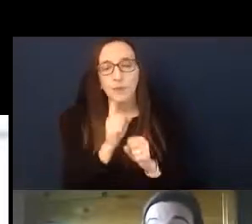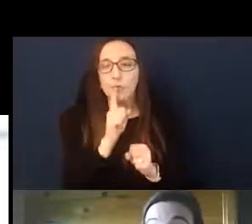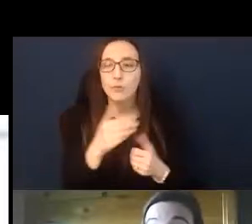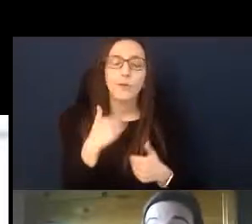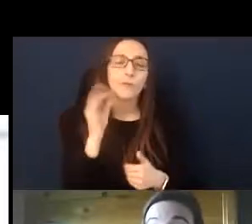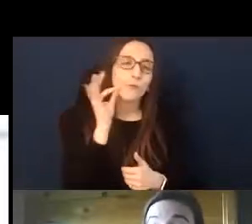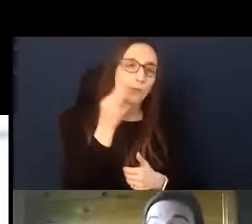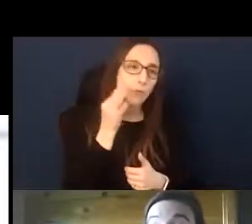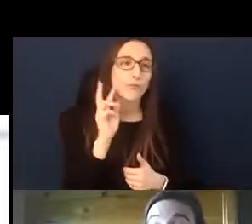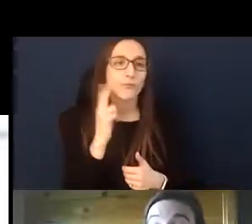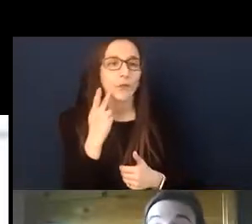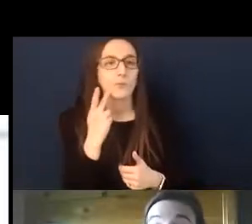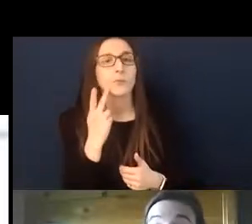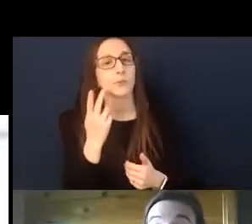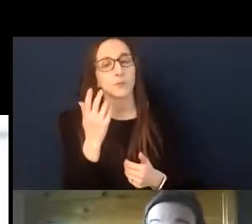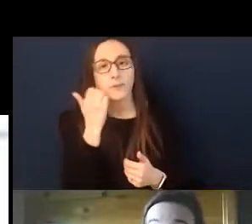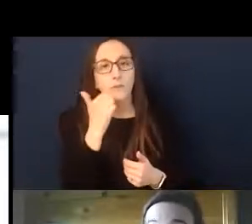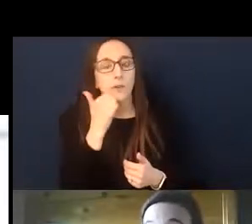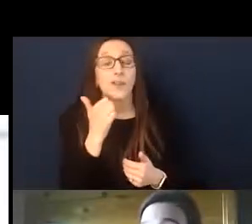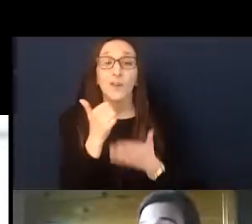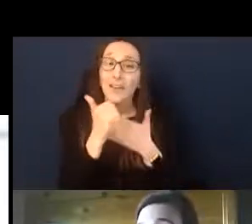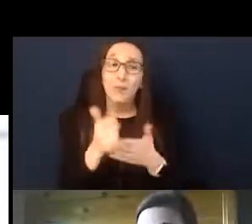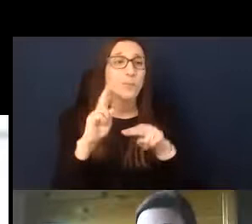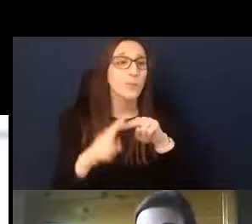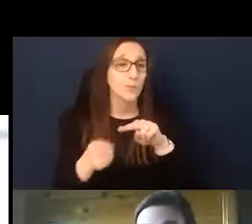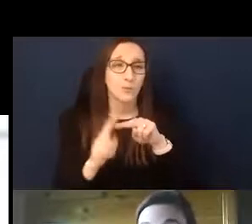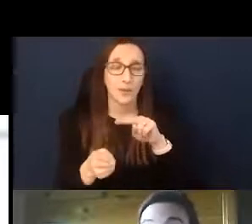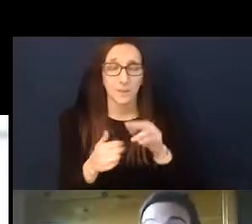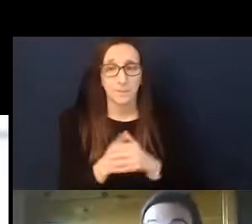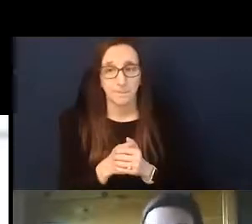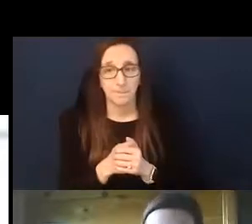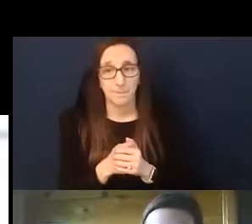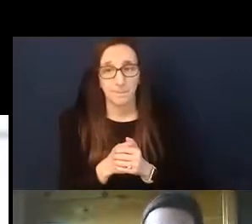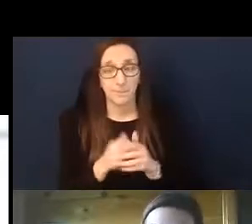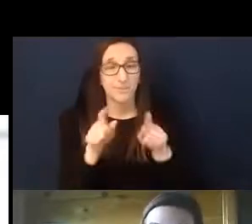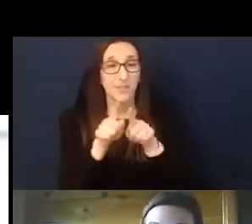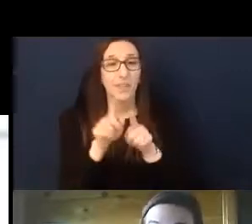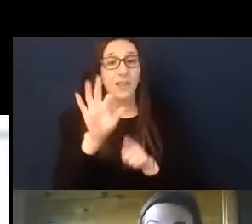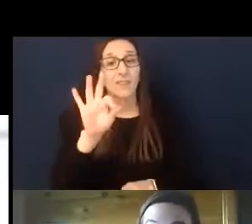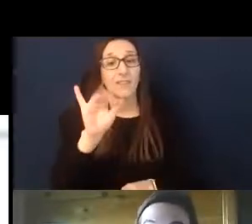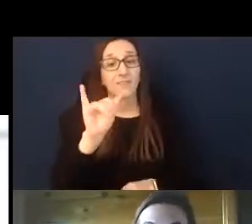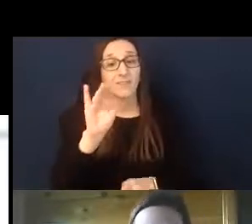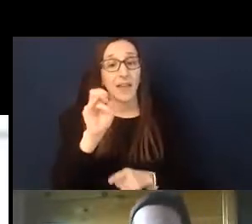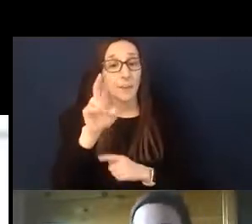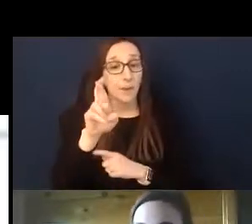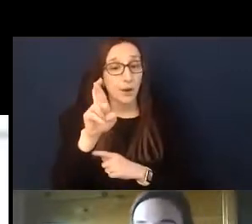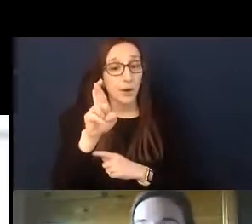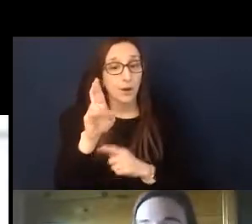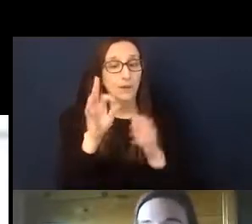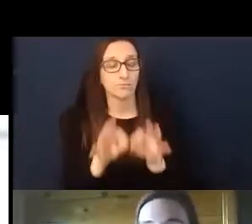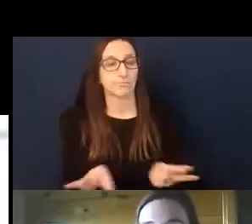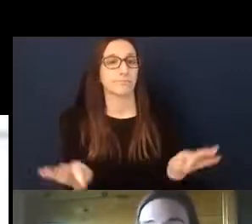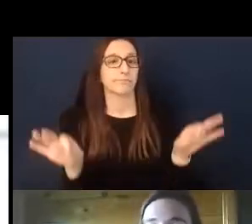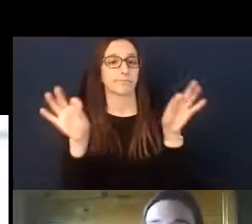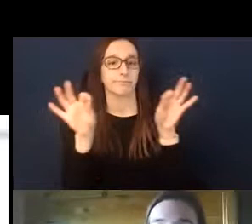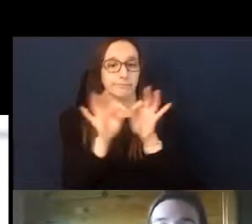really important, and that's going to help you lose weight. Also, fiber. Emily definitely knows this.